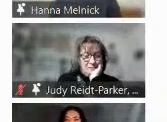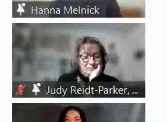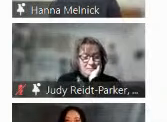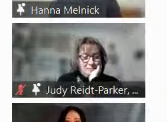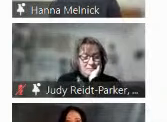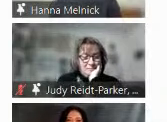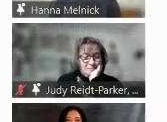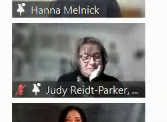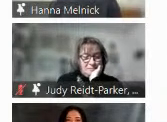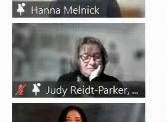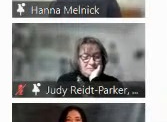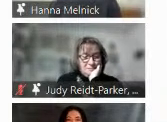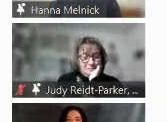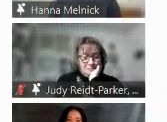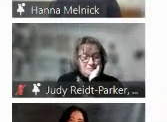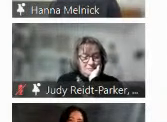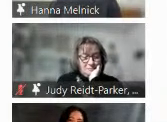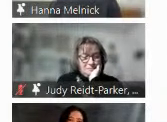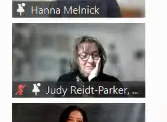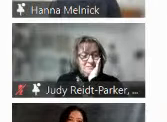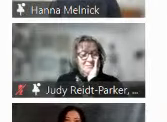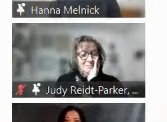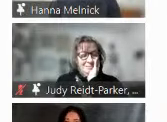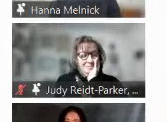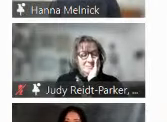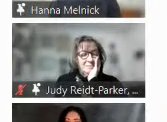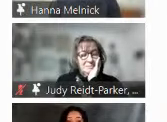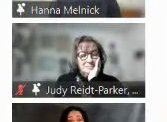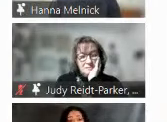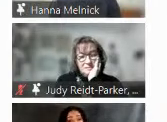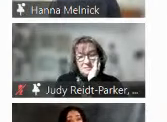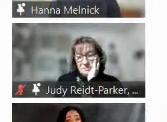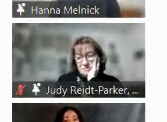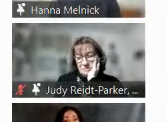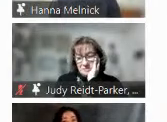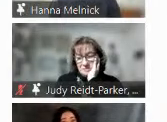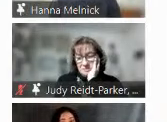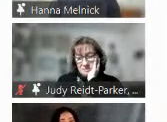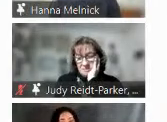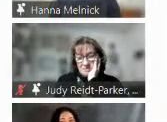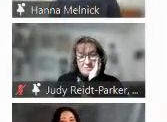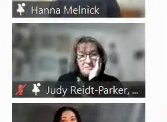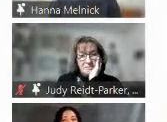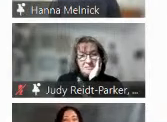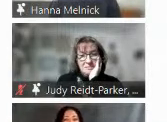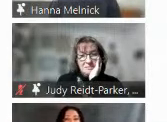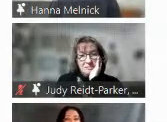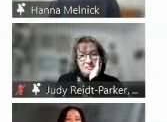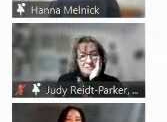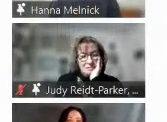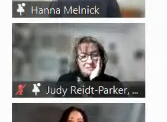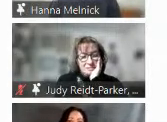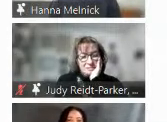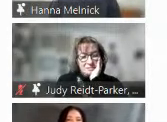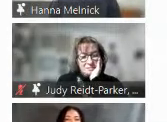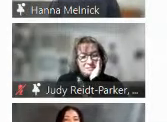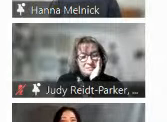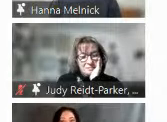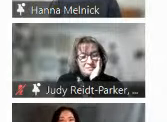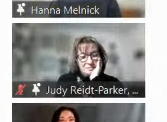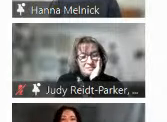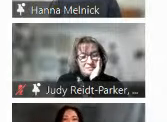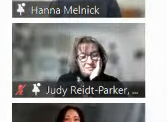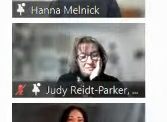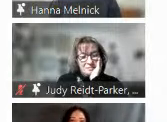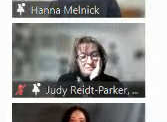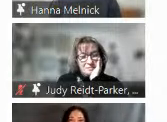curriculum. And other times it means that programs adopt an approach, but no standard curriculum is in place. All